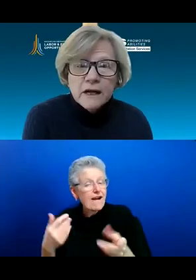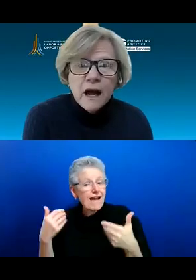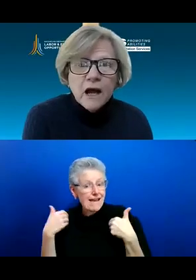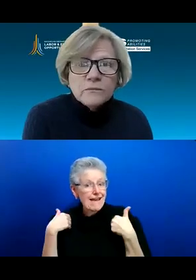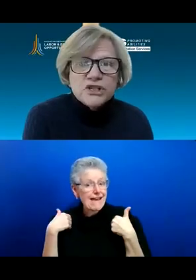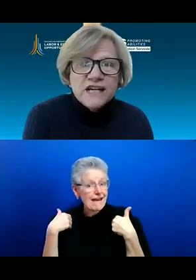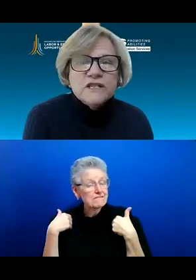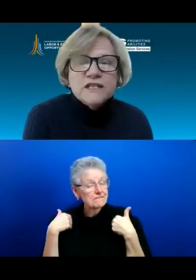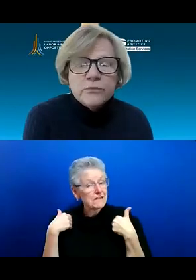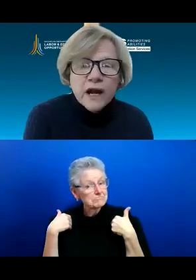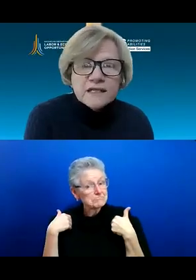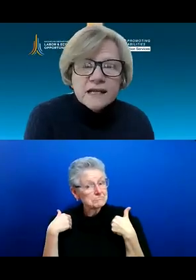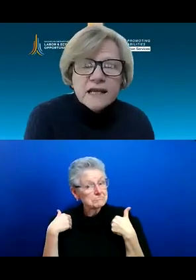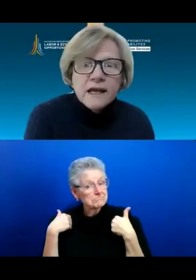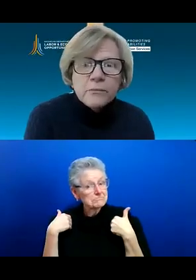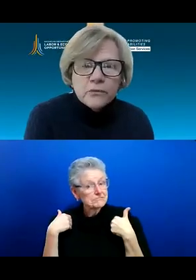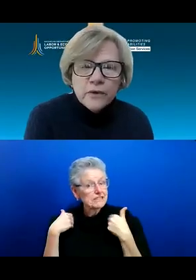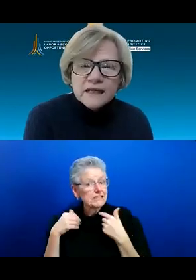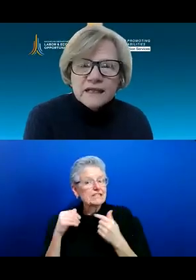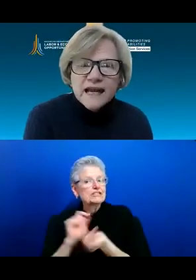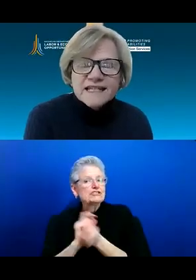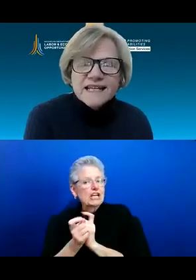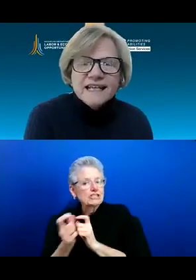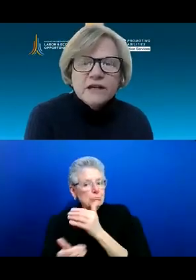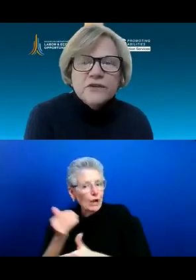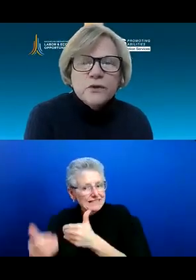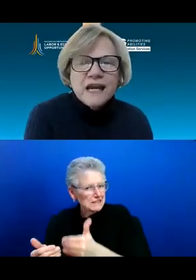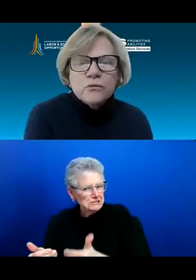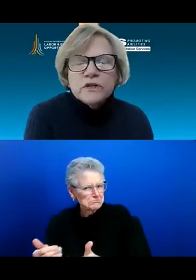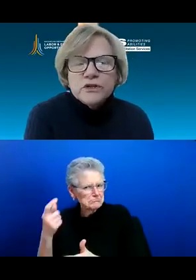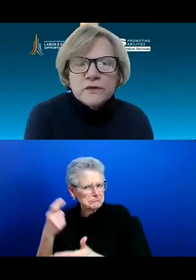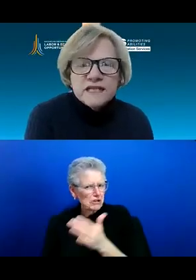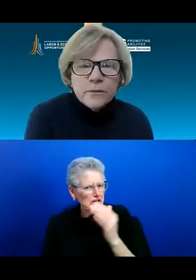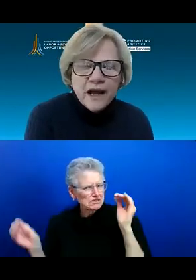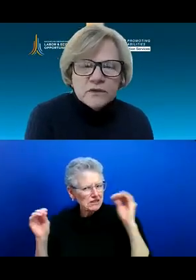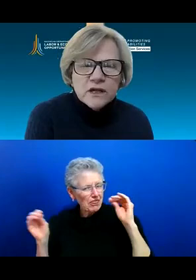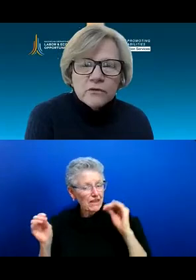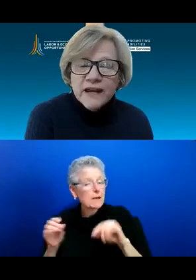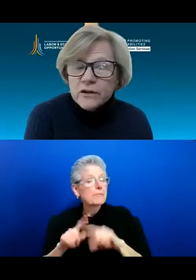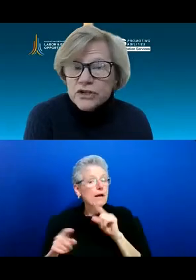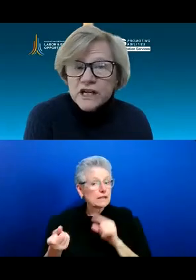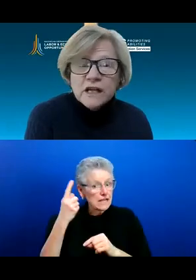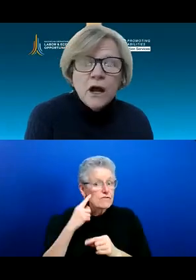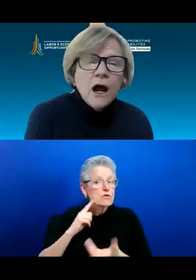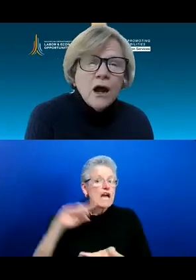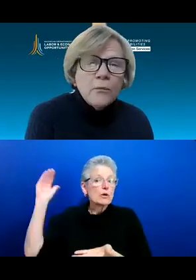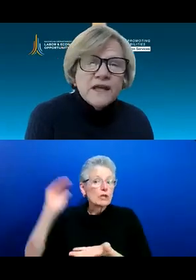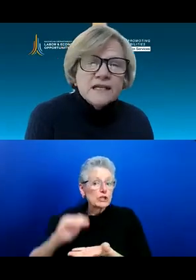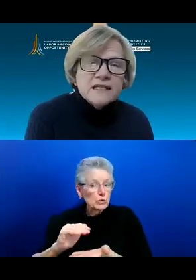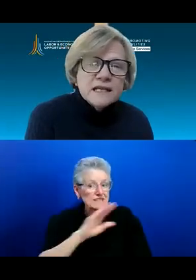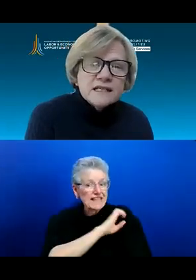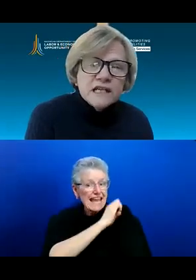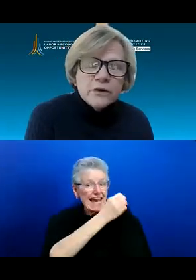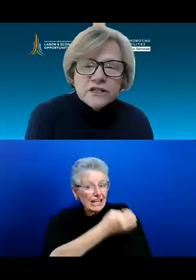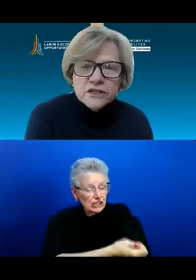are changes in process, but recognize that if you can reduce the amount of energy that